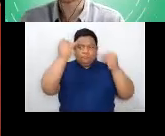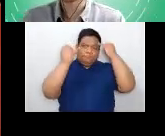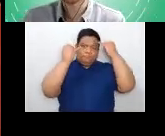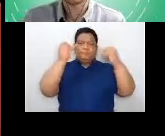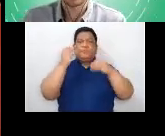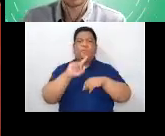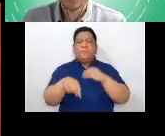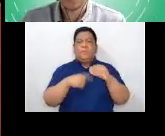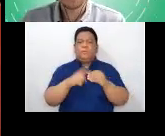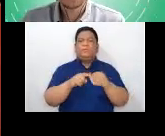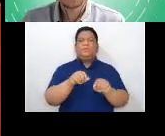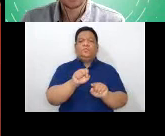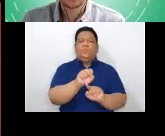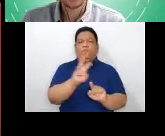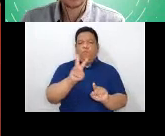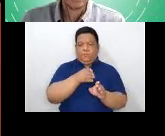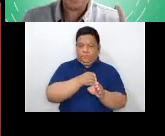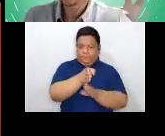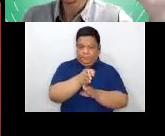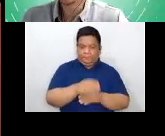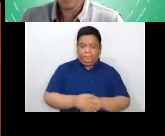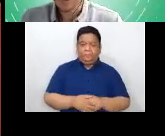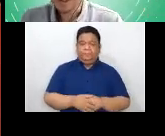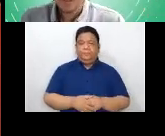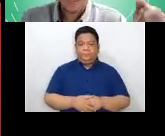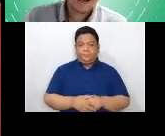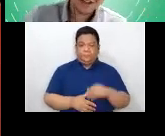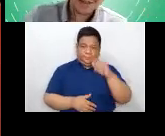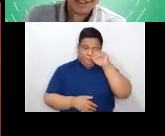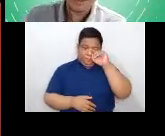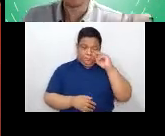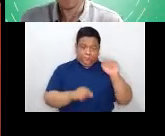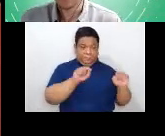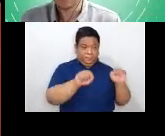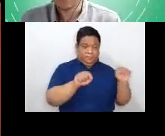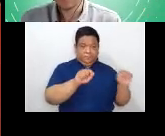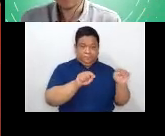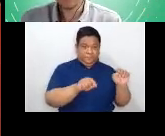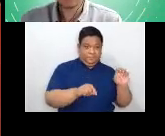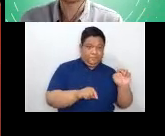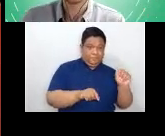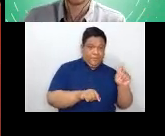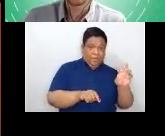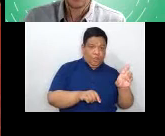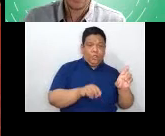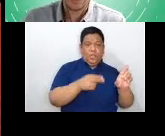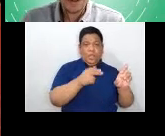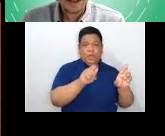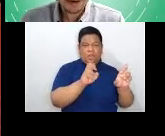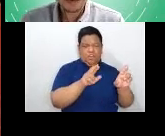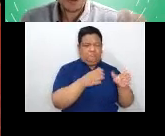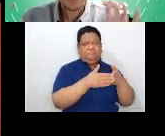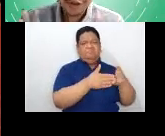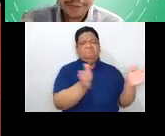on a software-oriented side. Now, those two ideas, hacker spaces and maker spaces, are general.